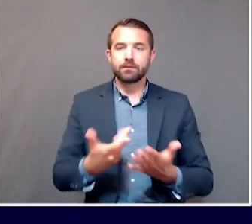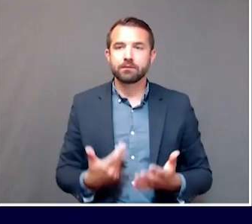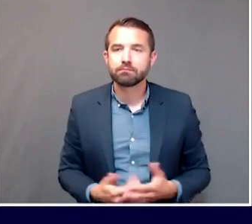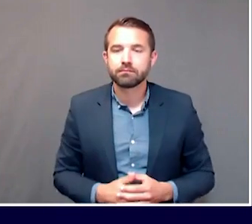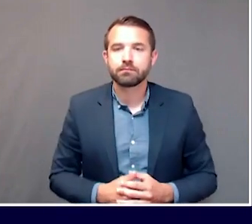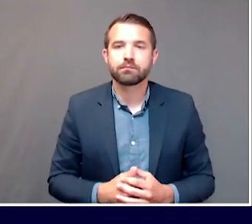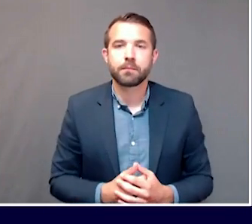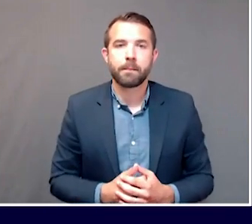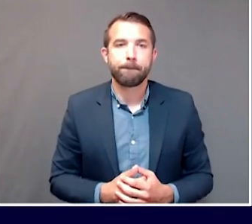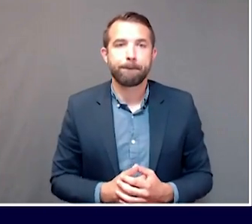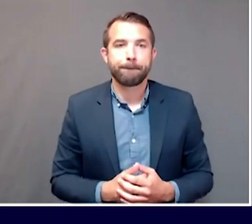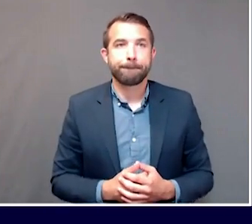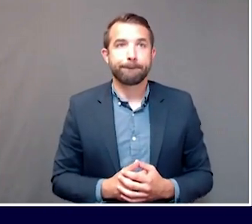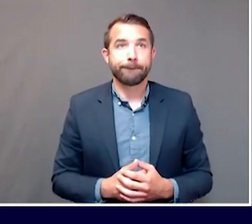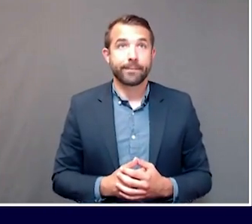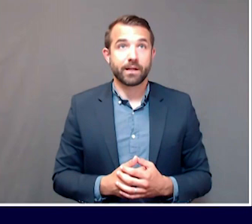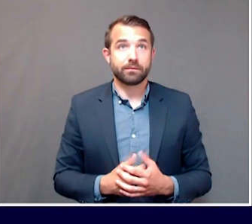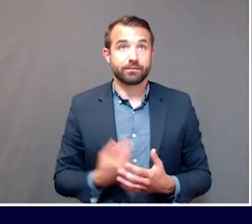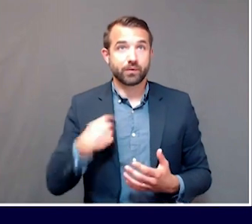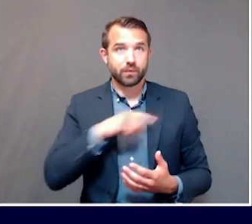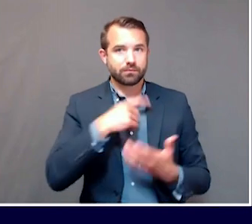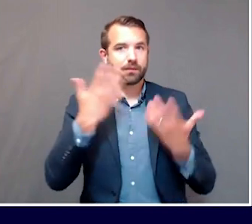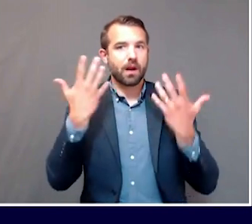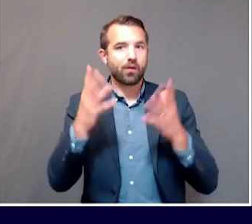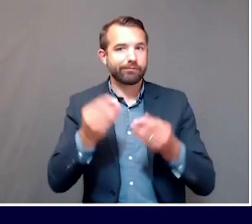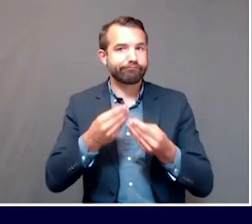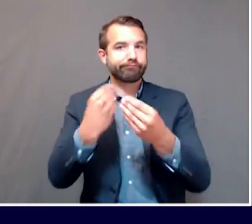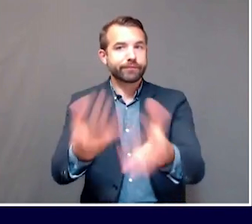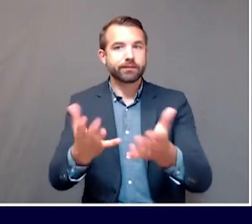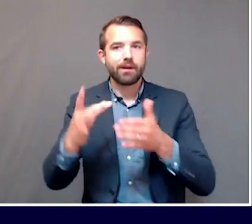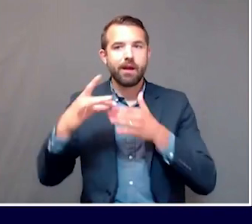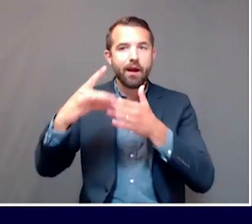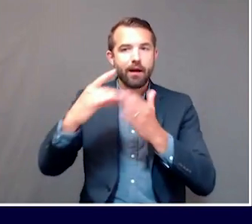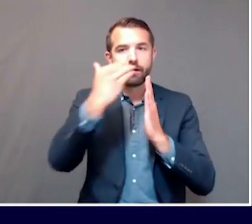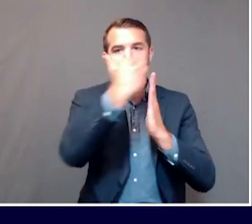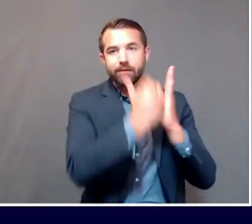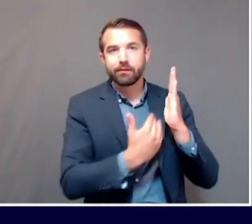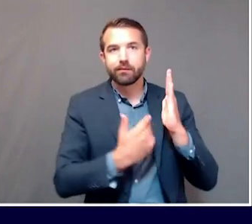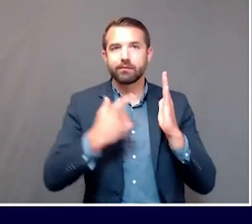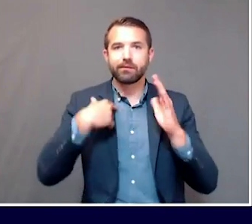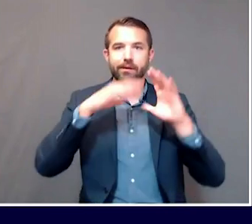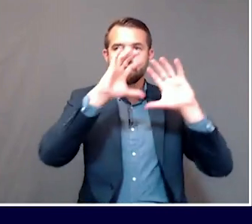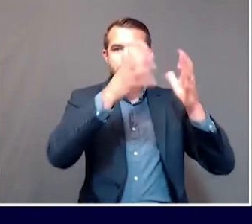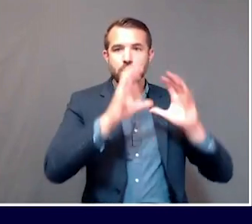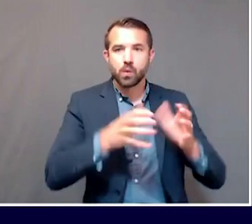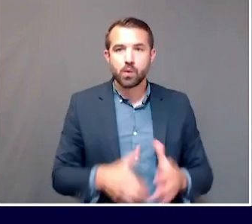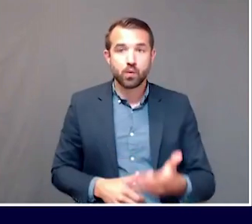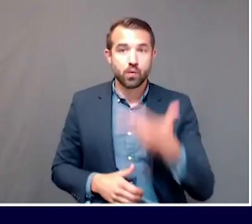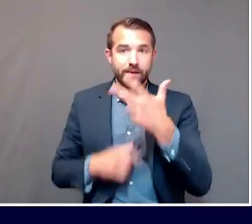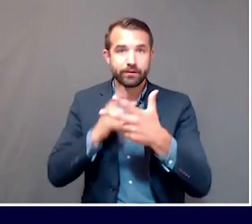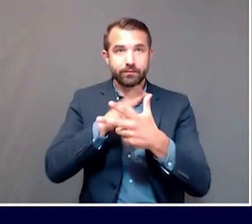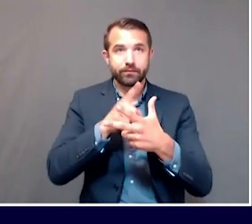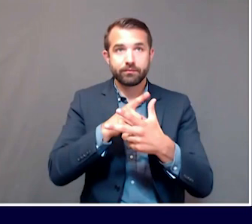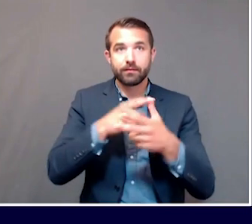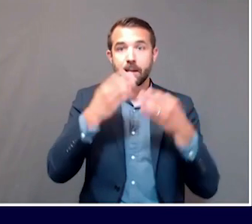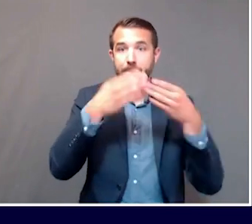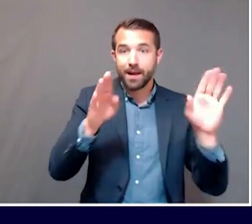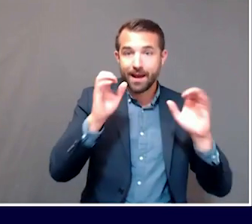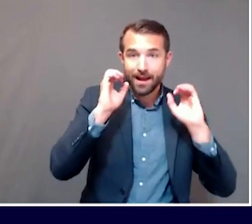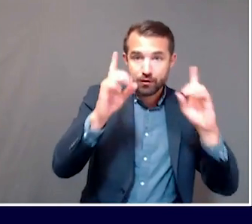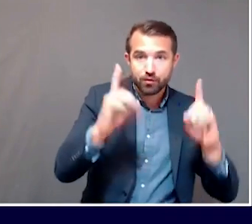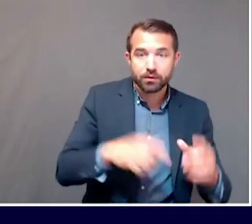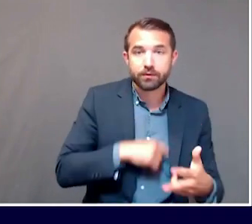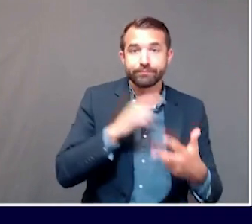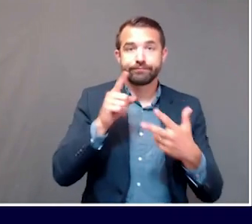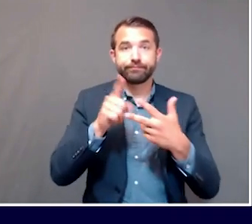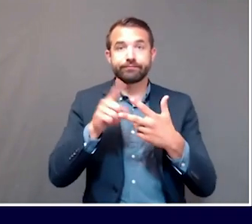gave them some guidelines with the 3 categories I mentioned in my remarks. 1, public education. Secondly,